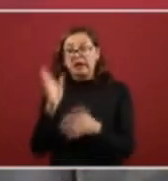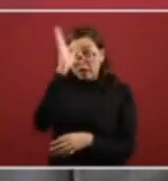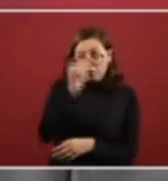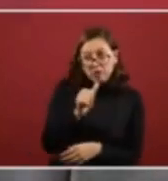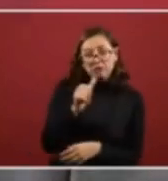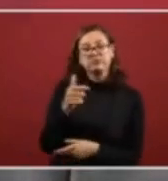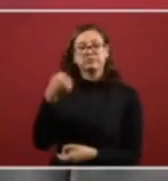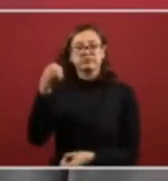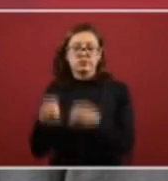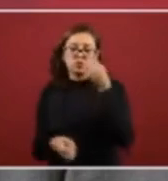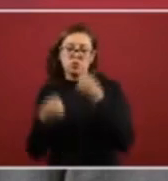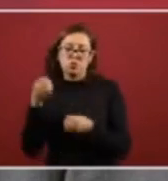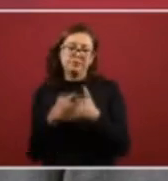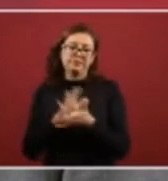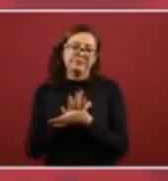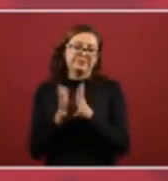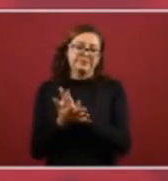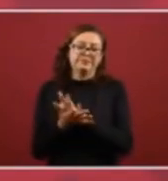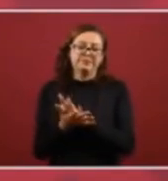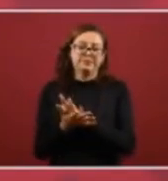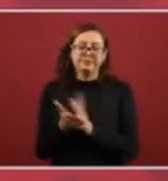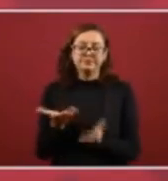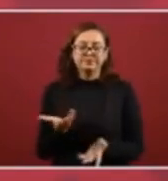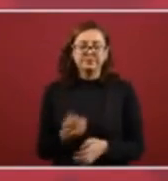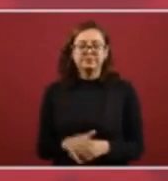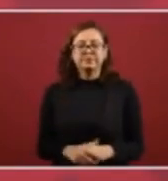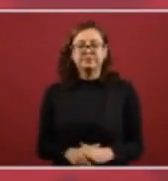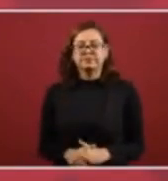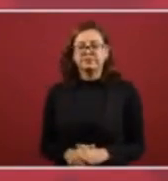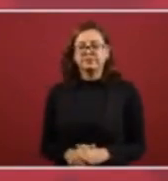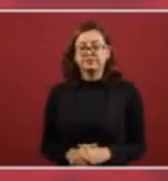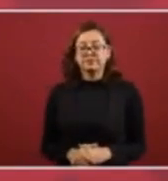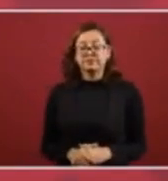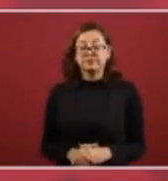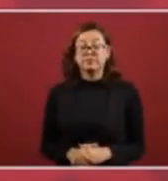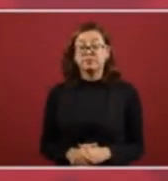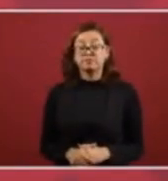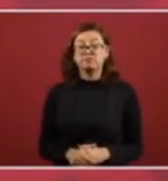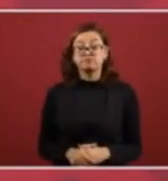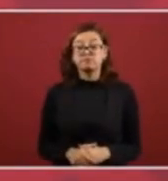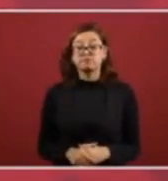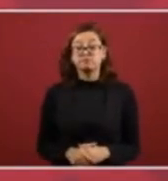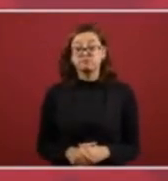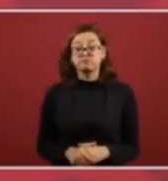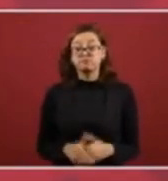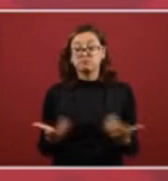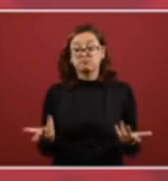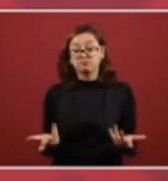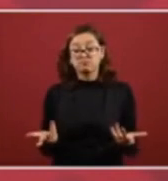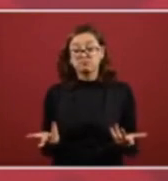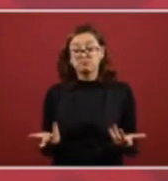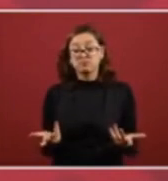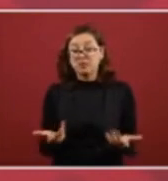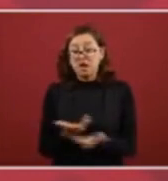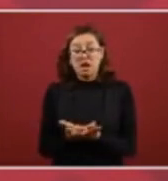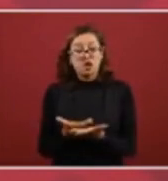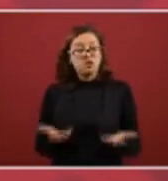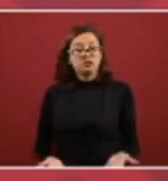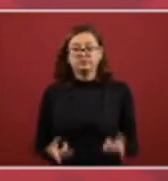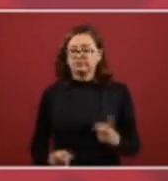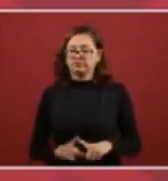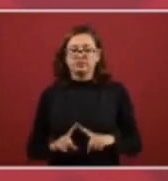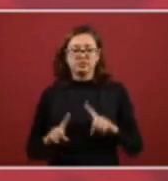from the judicial. Ya no hay esas